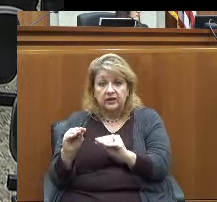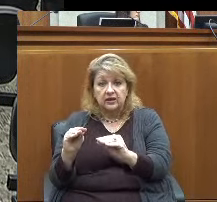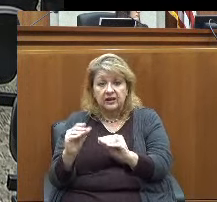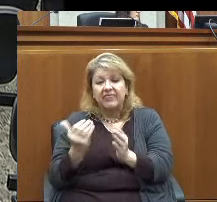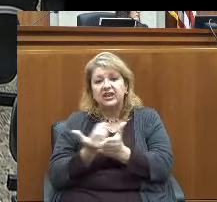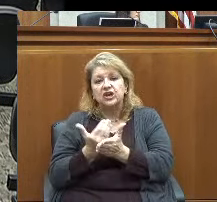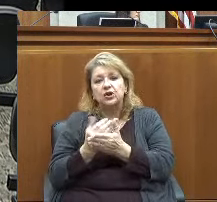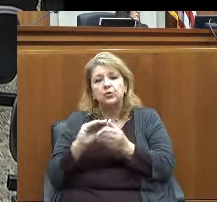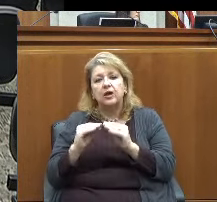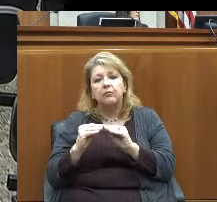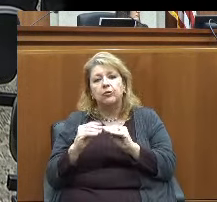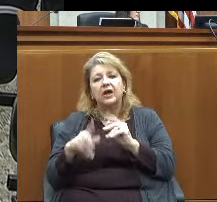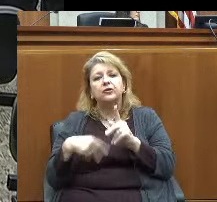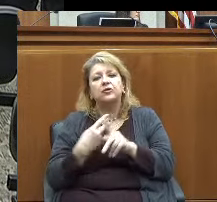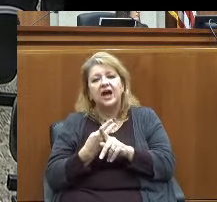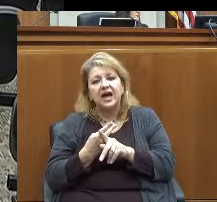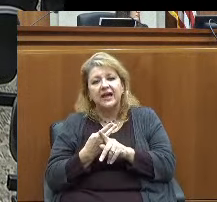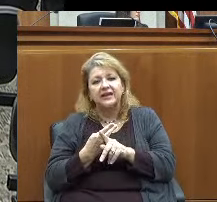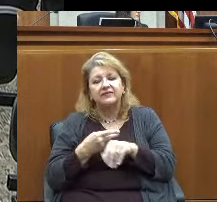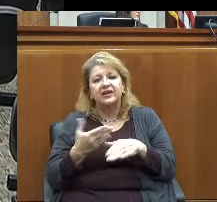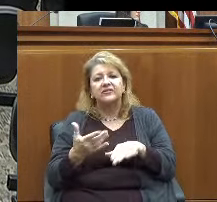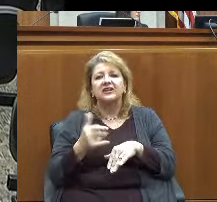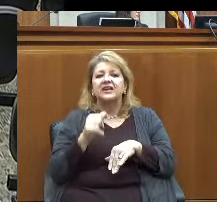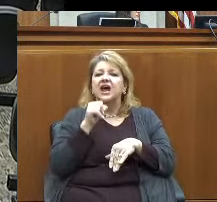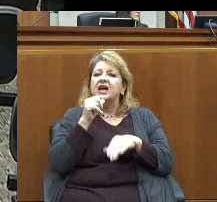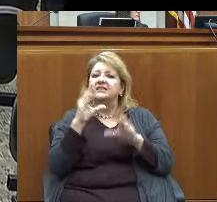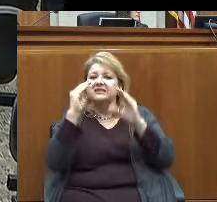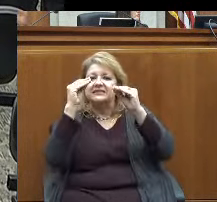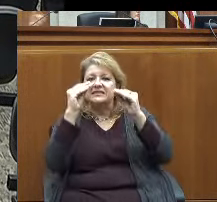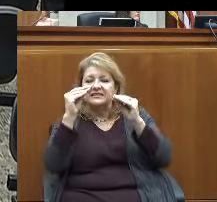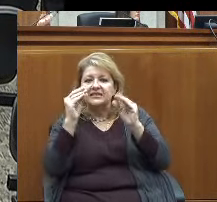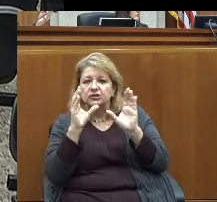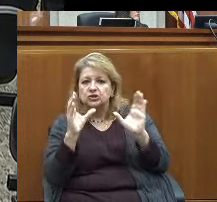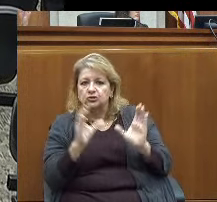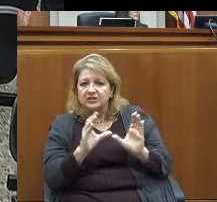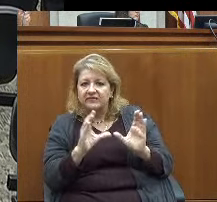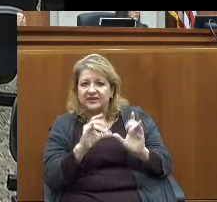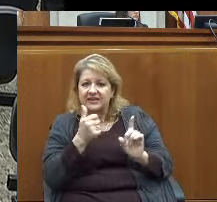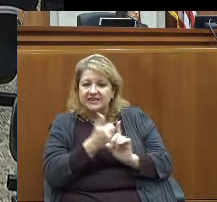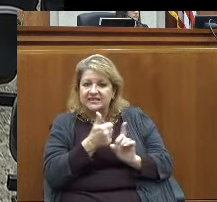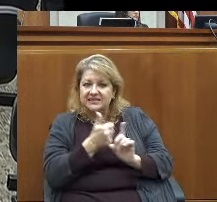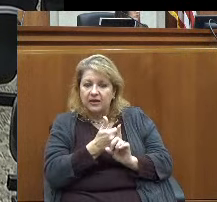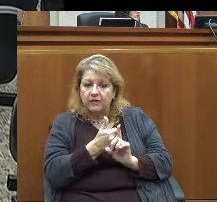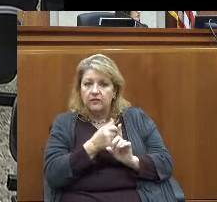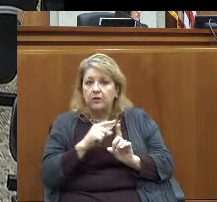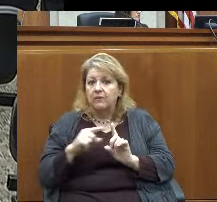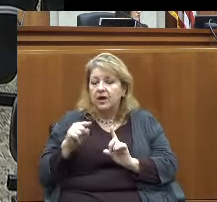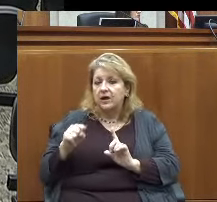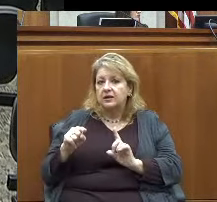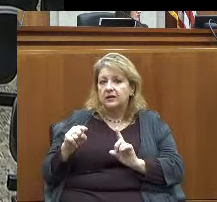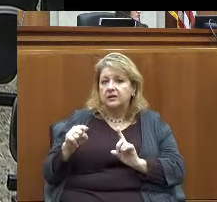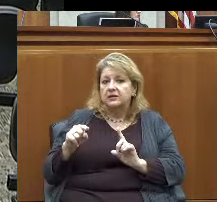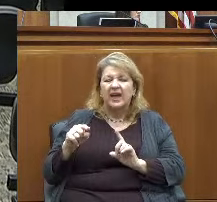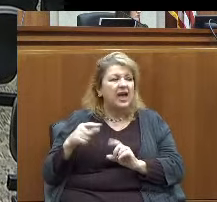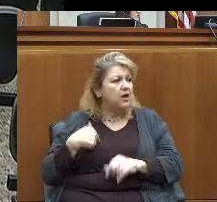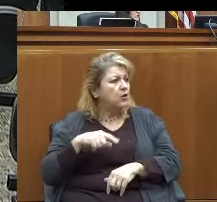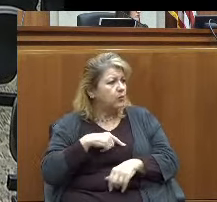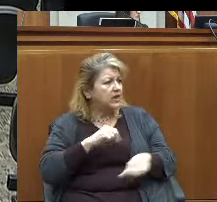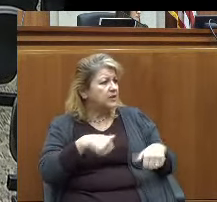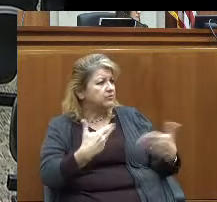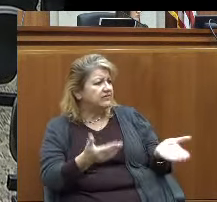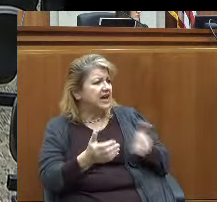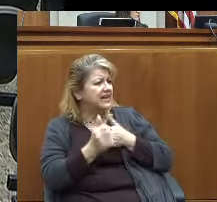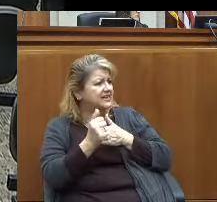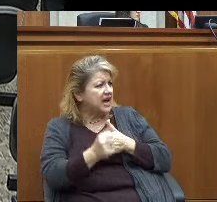given, type of number given as opposed to the teaching certificate themselves. Yeah, and we'll provide guidance,